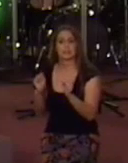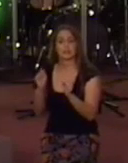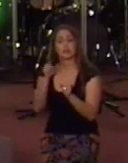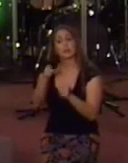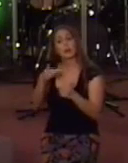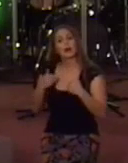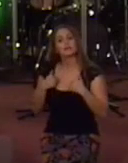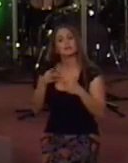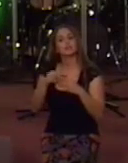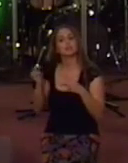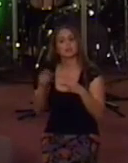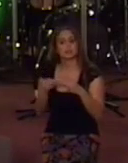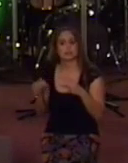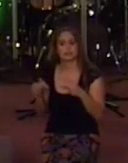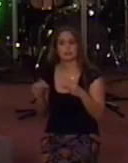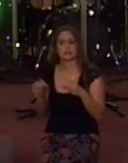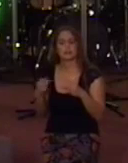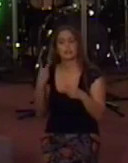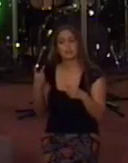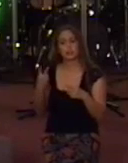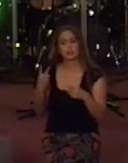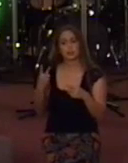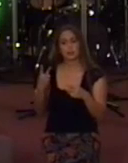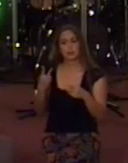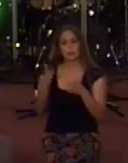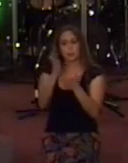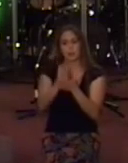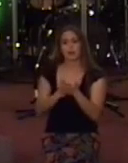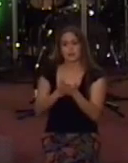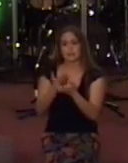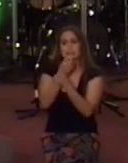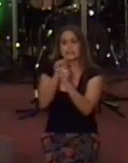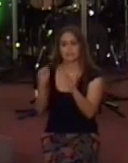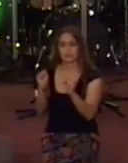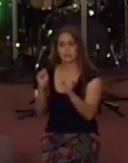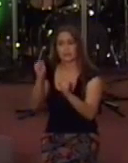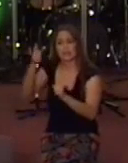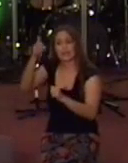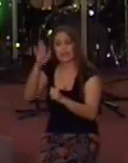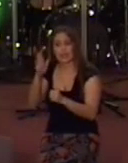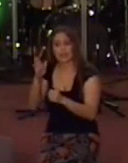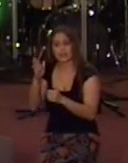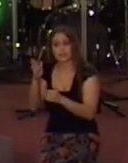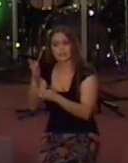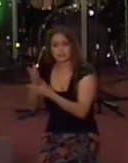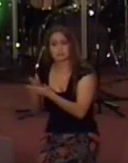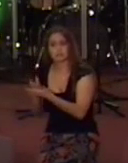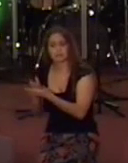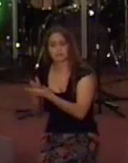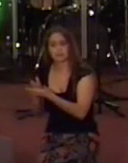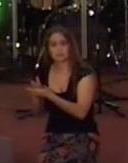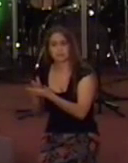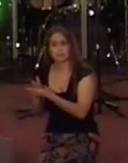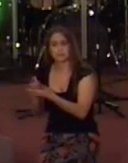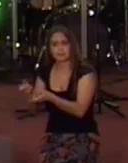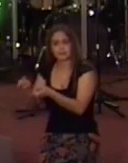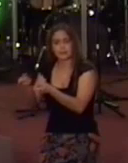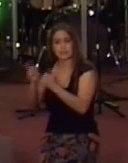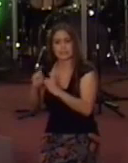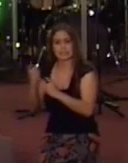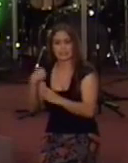matter. See, there's two sides to salvation. There's God's side, in which he provided us an